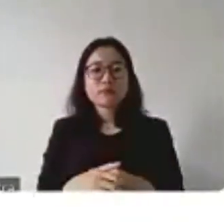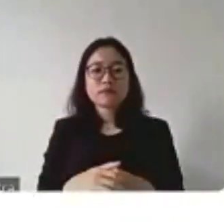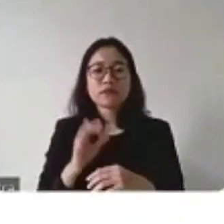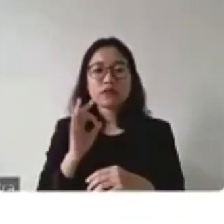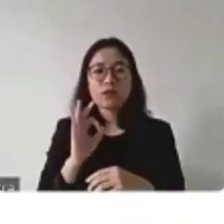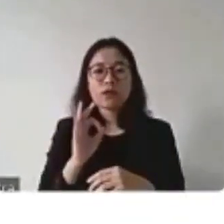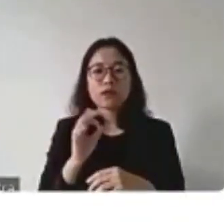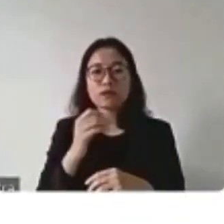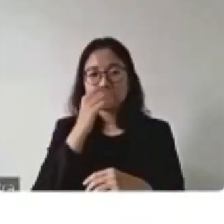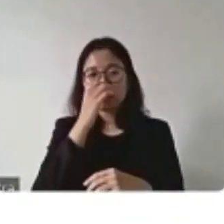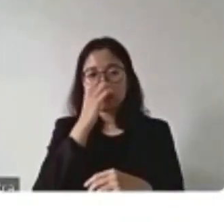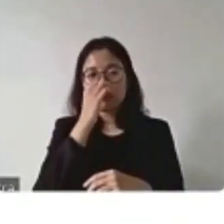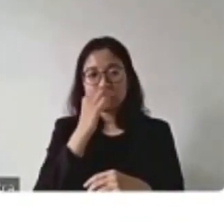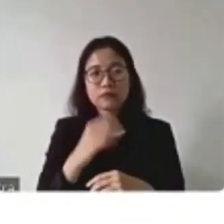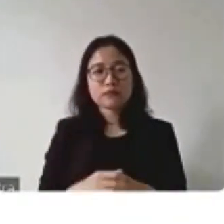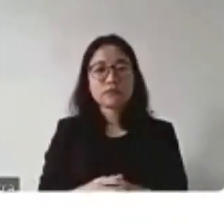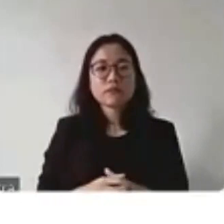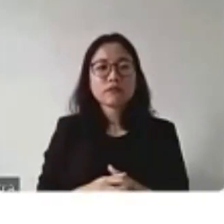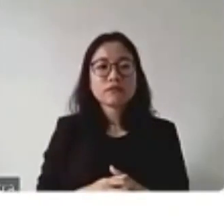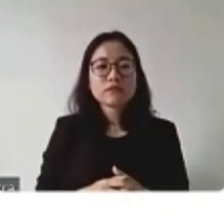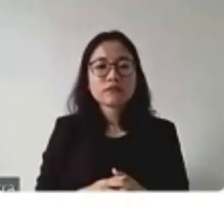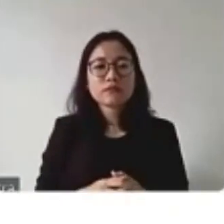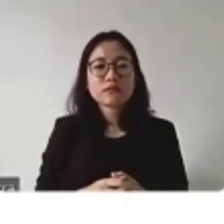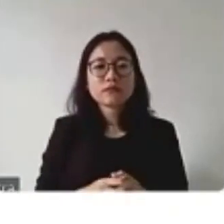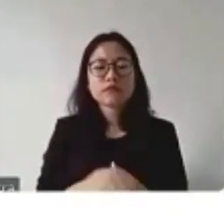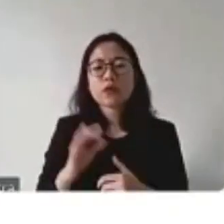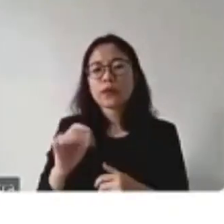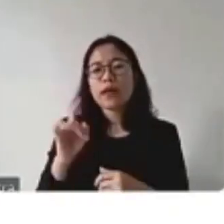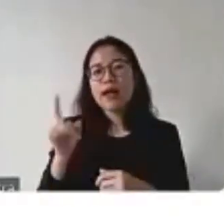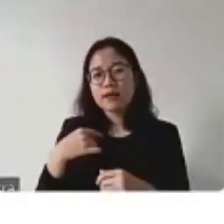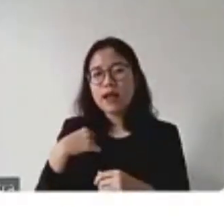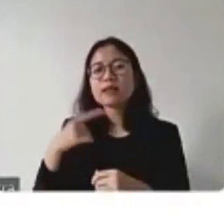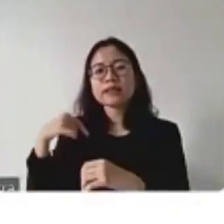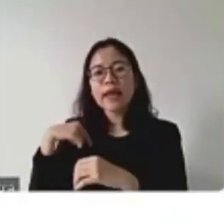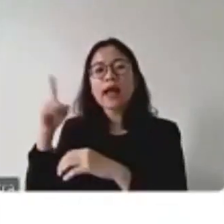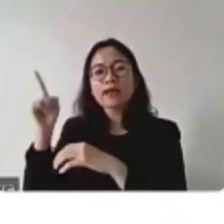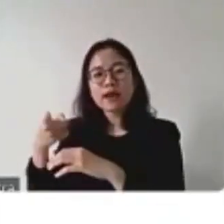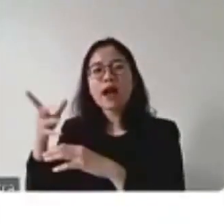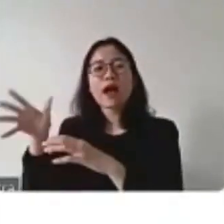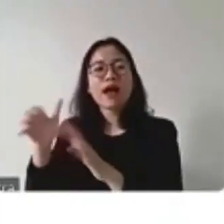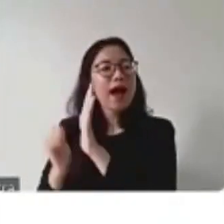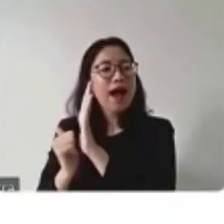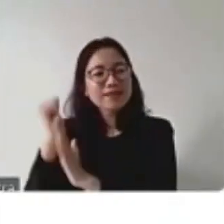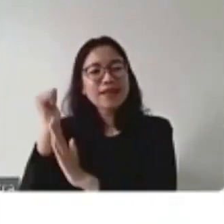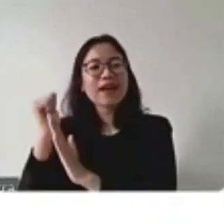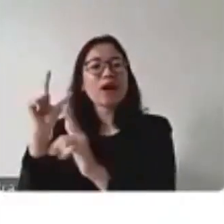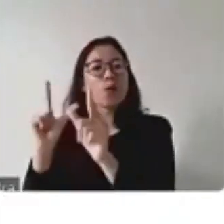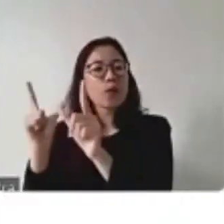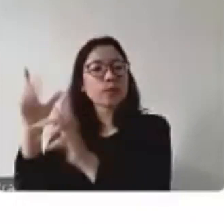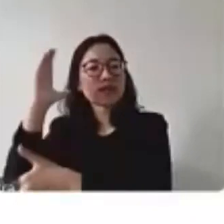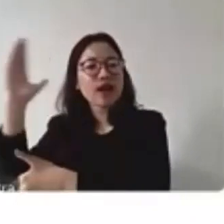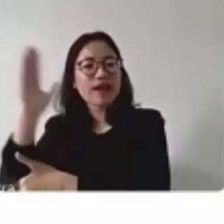Sorry, because I have also another webinar and probably in the next 5